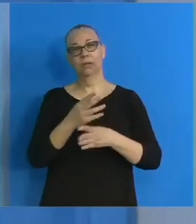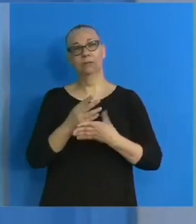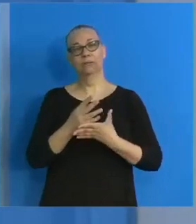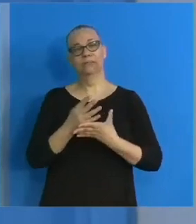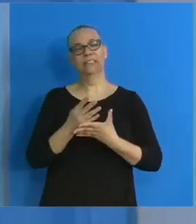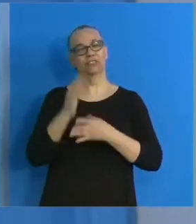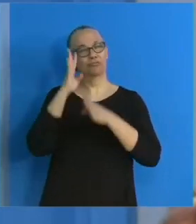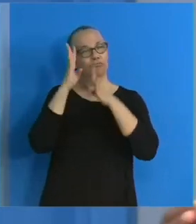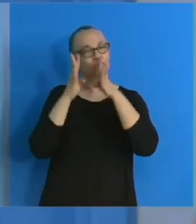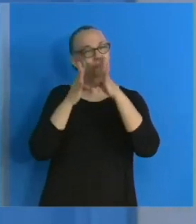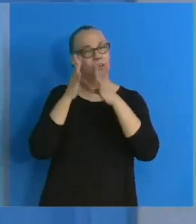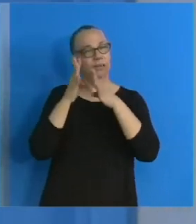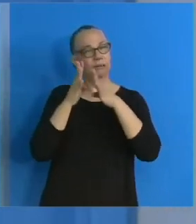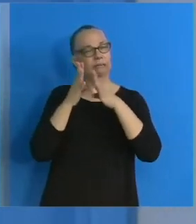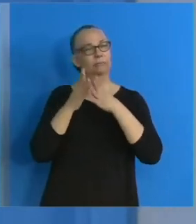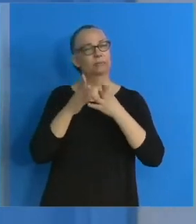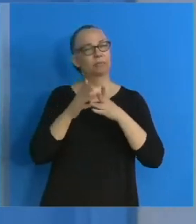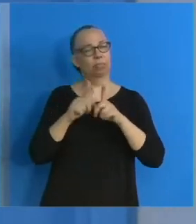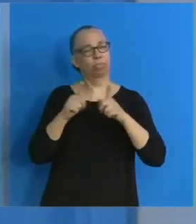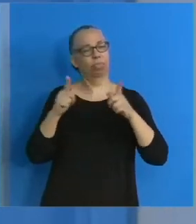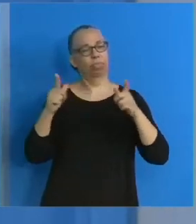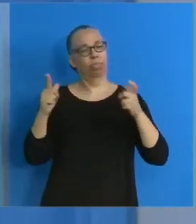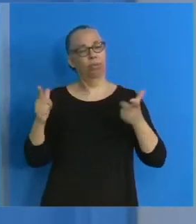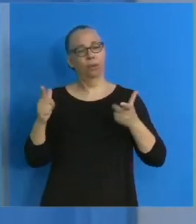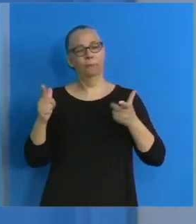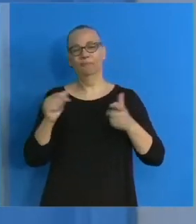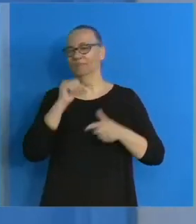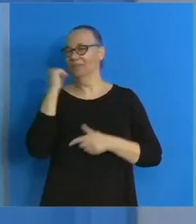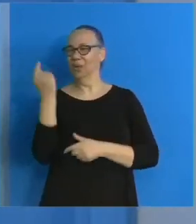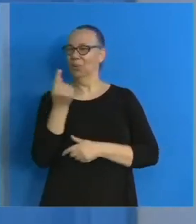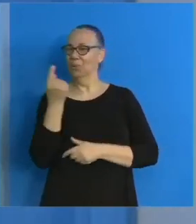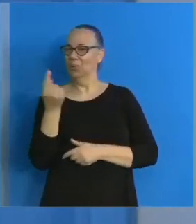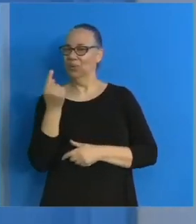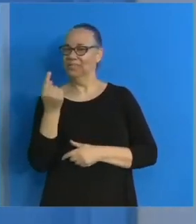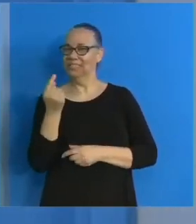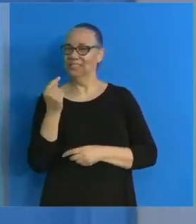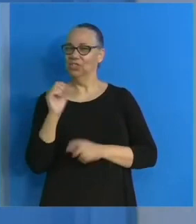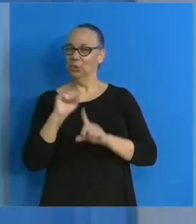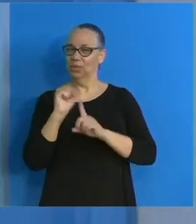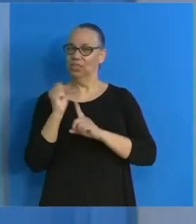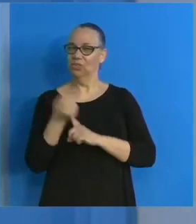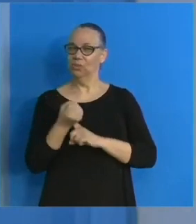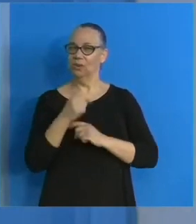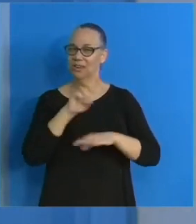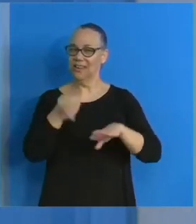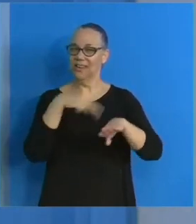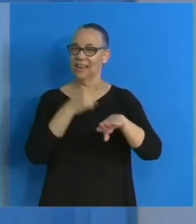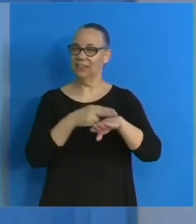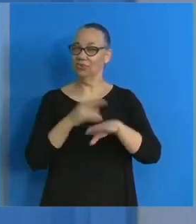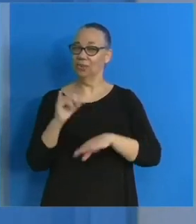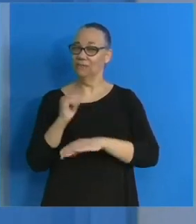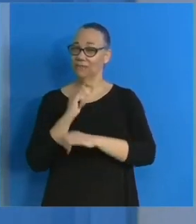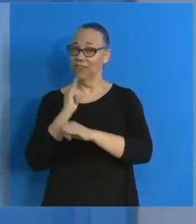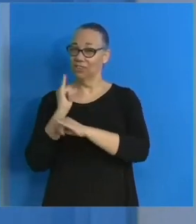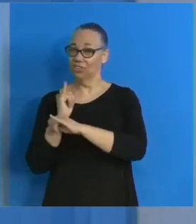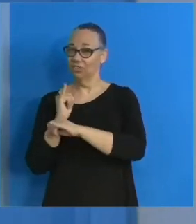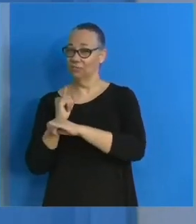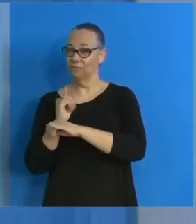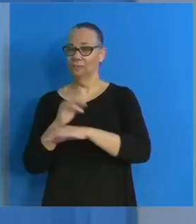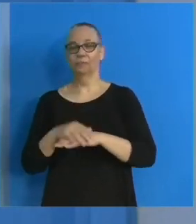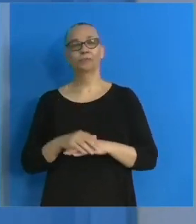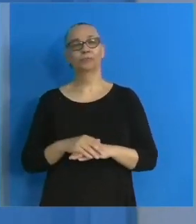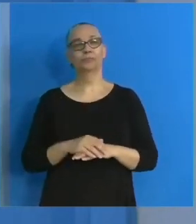vaccine are quite broad. This is not always the case with natural infection. And the practical implication of